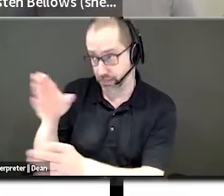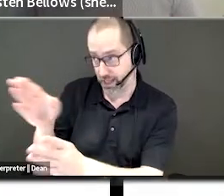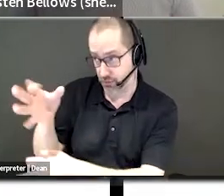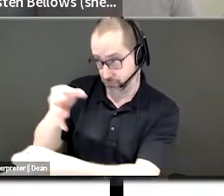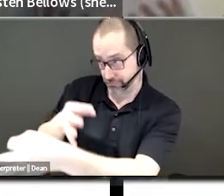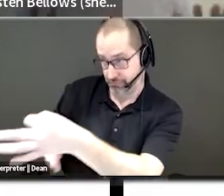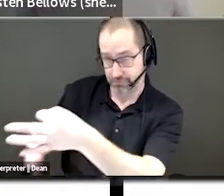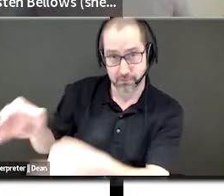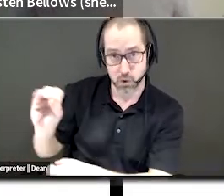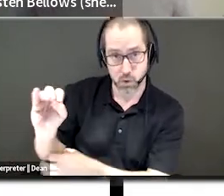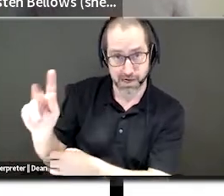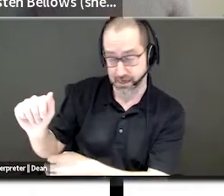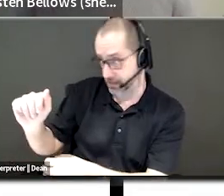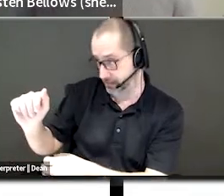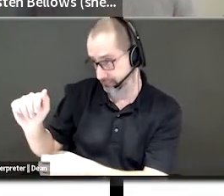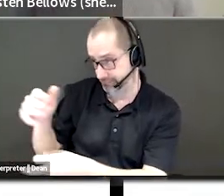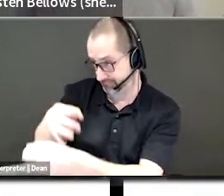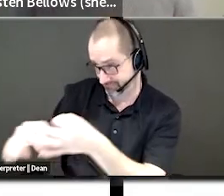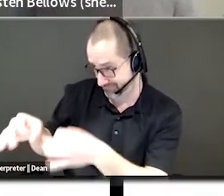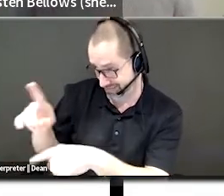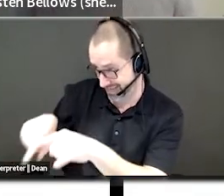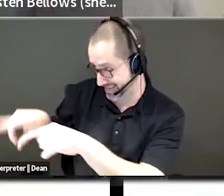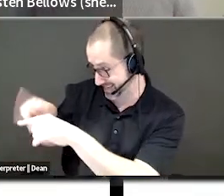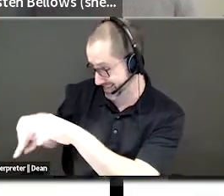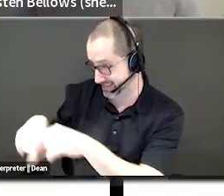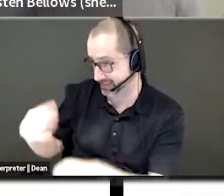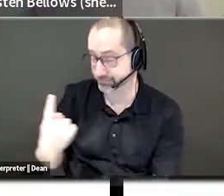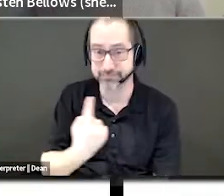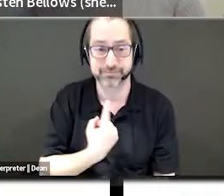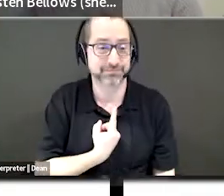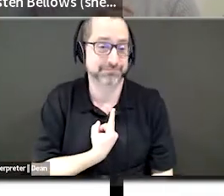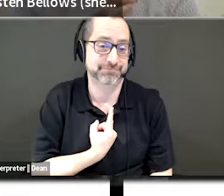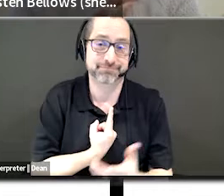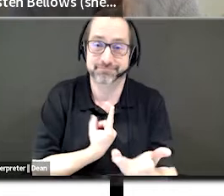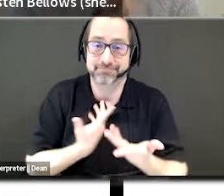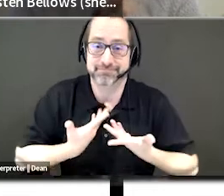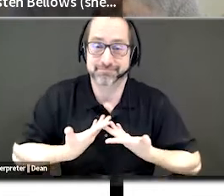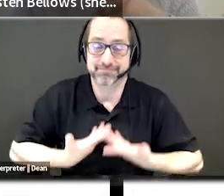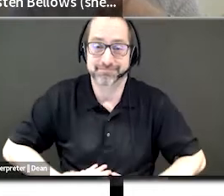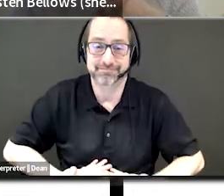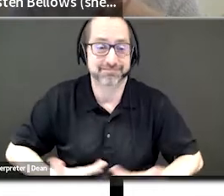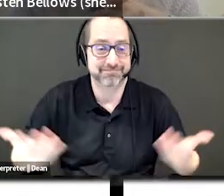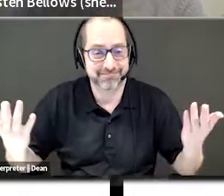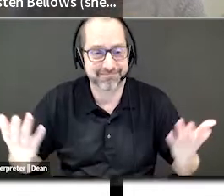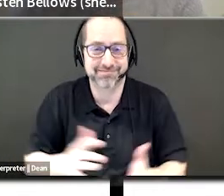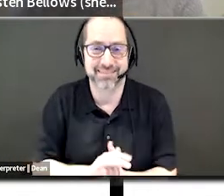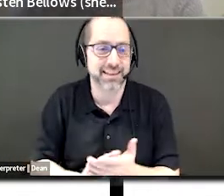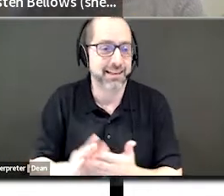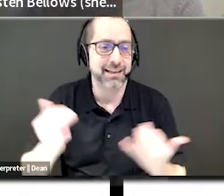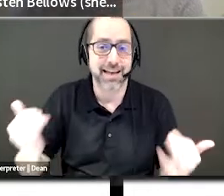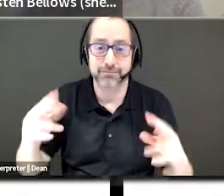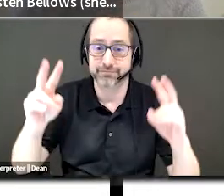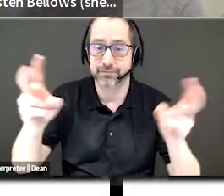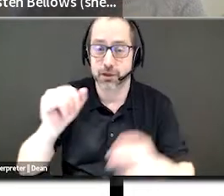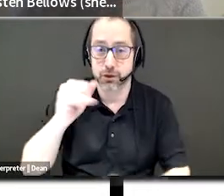things have come up, so you get me. So we are going to be talking about job searching and